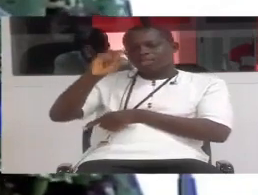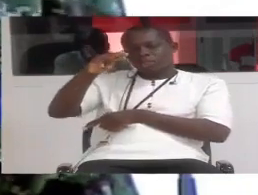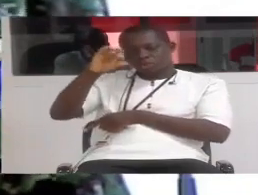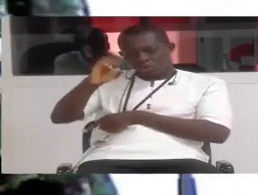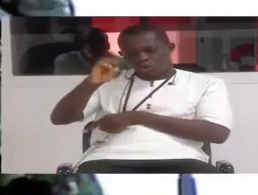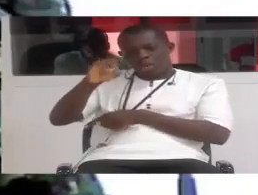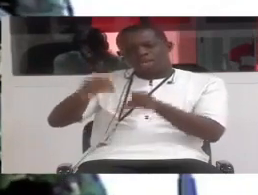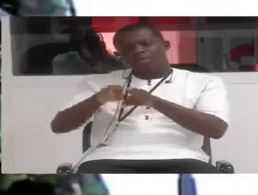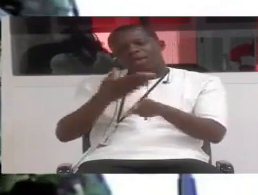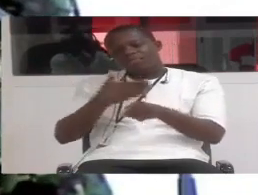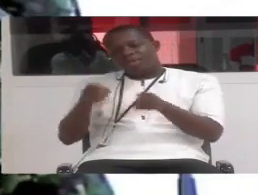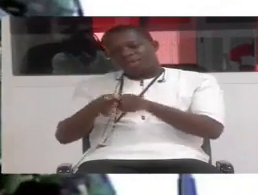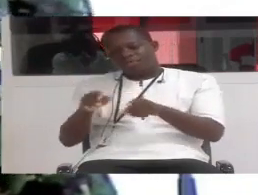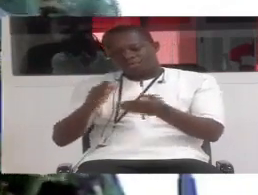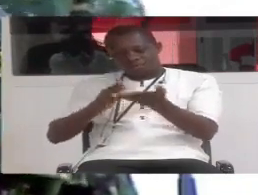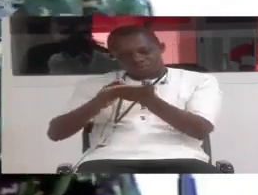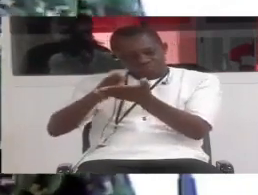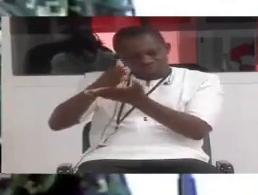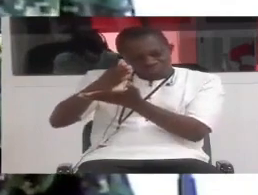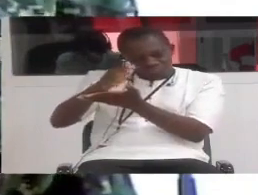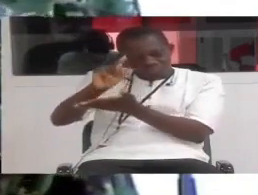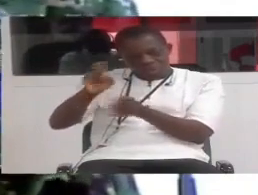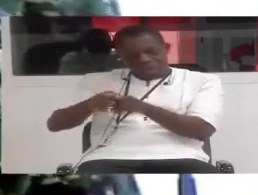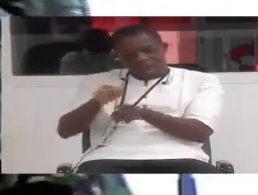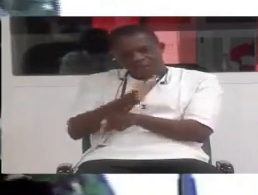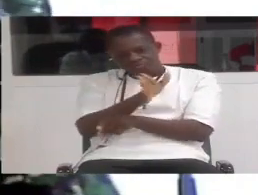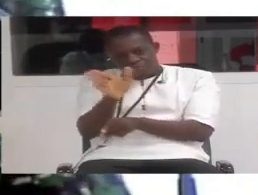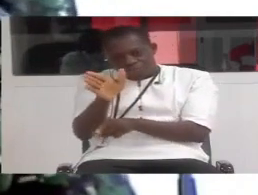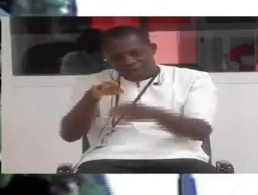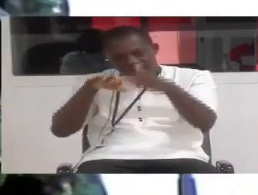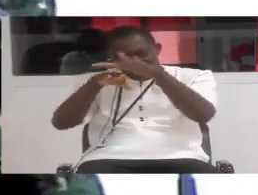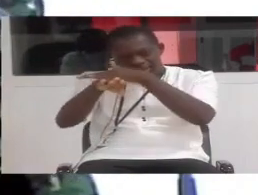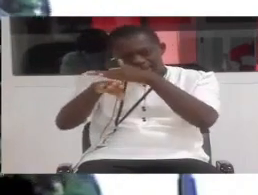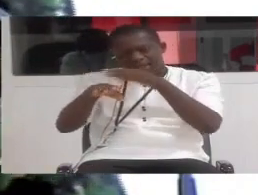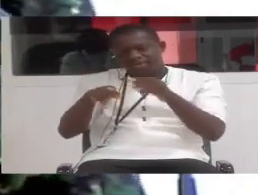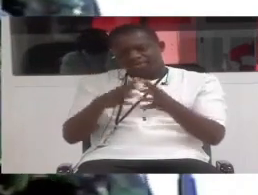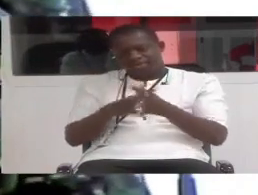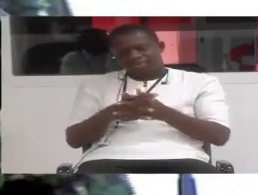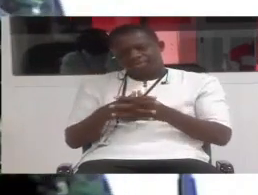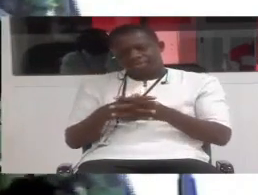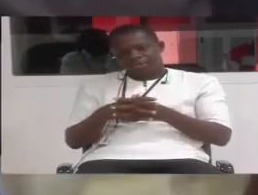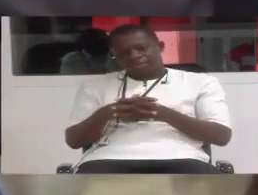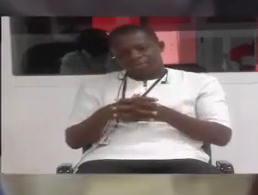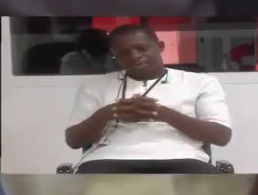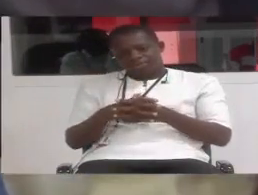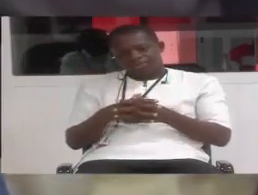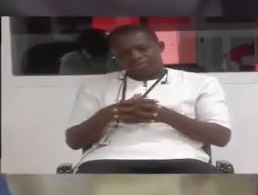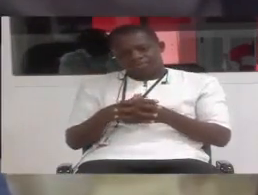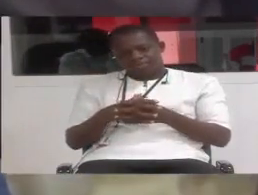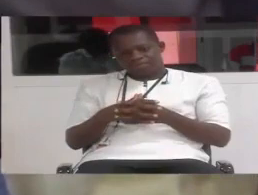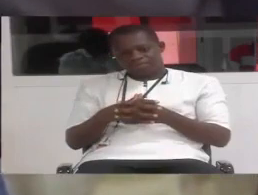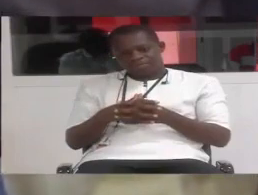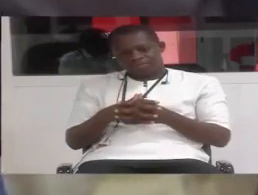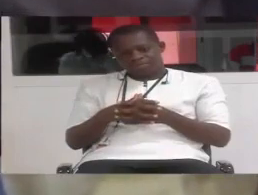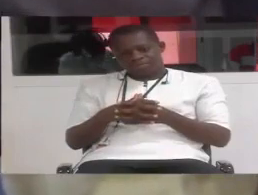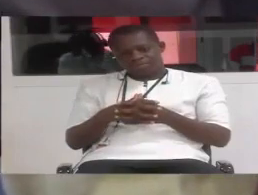rek yangi am kof. If I can recall, at the time there was a casino, so once you pass the casino at the cove there, that was